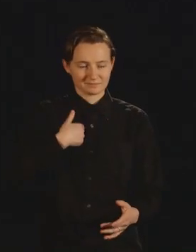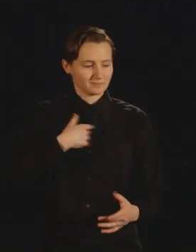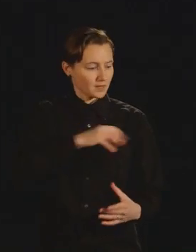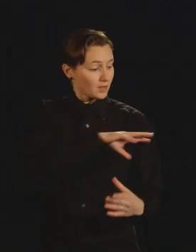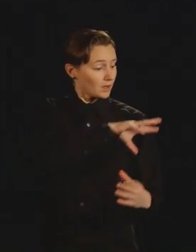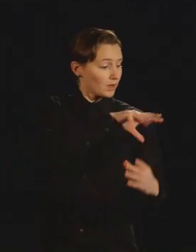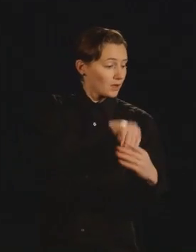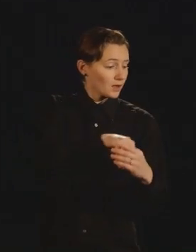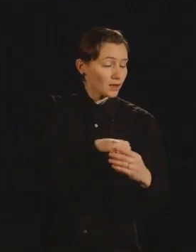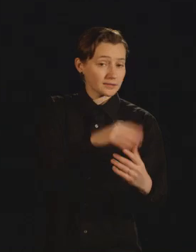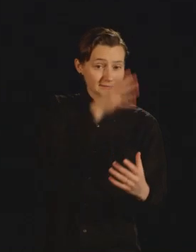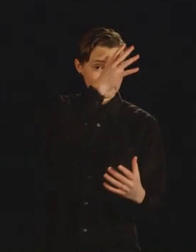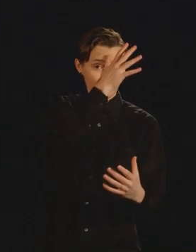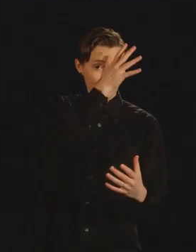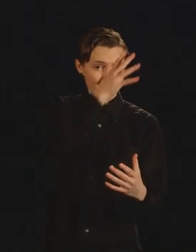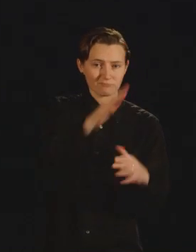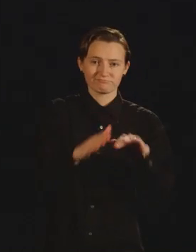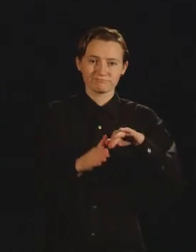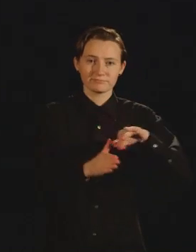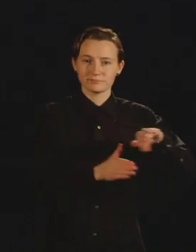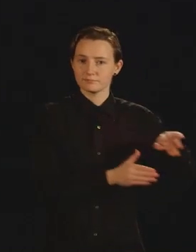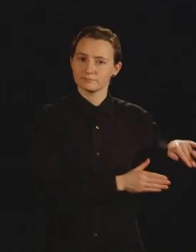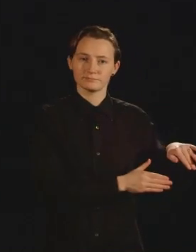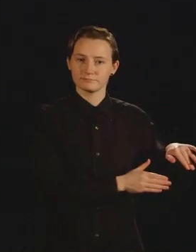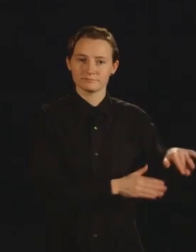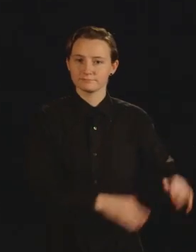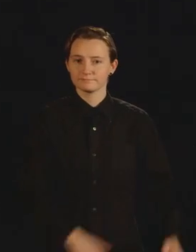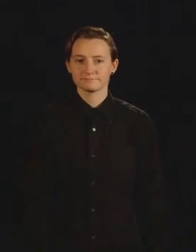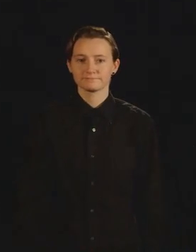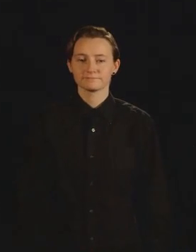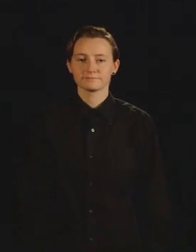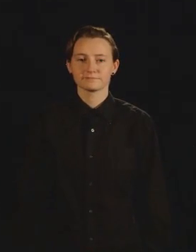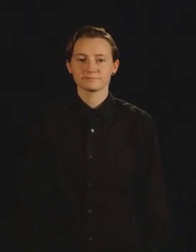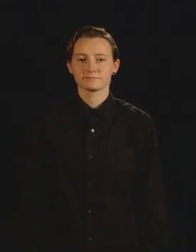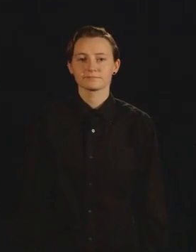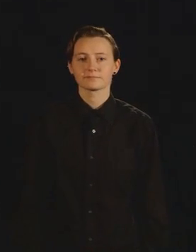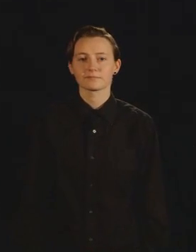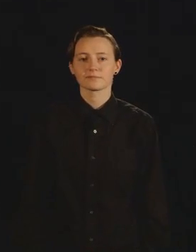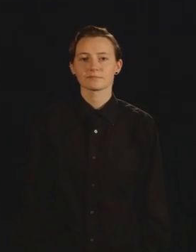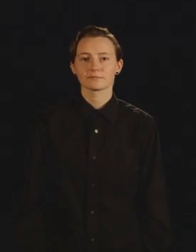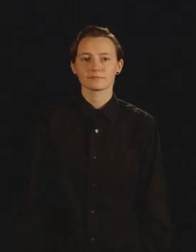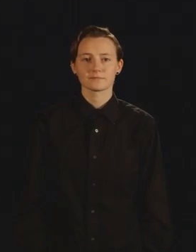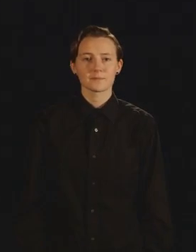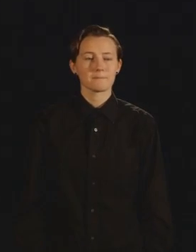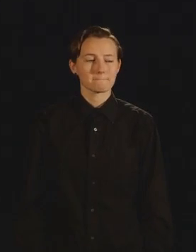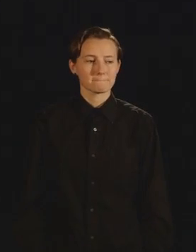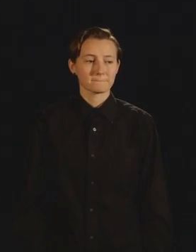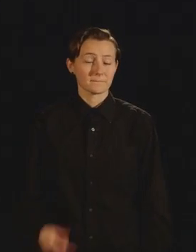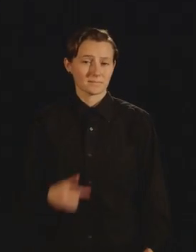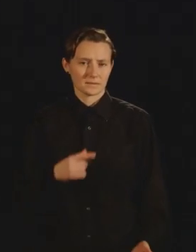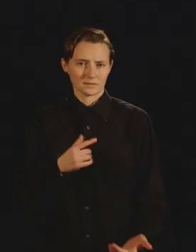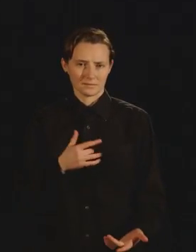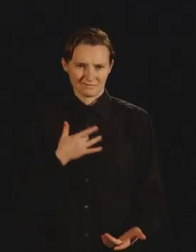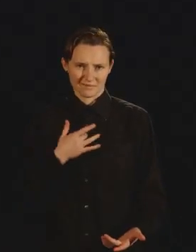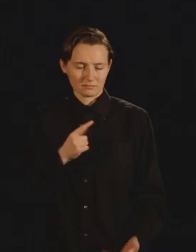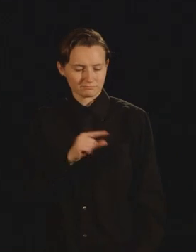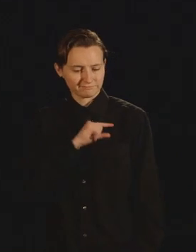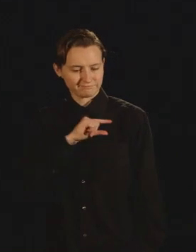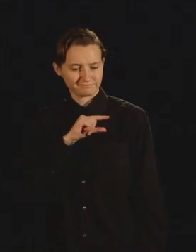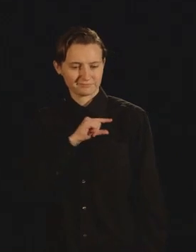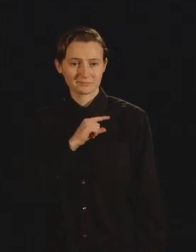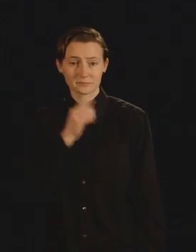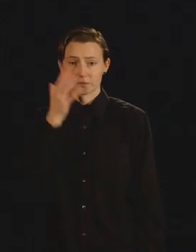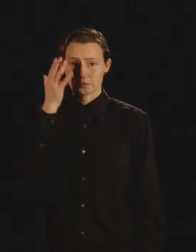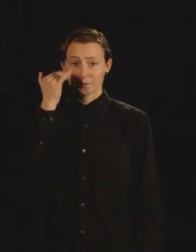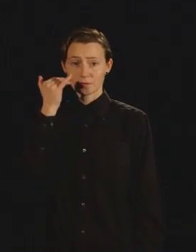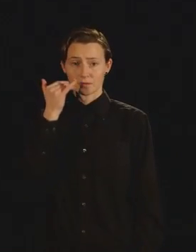of letting their dad assume his own unique place in the parenting journey in his way. I